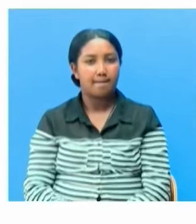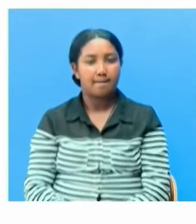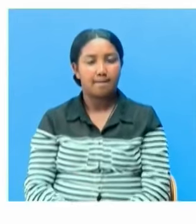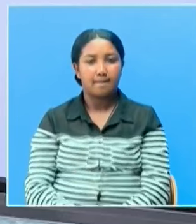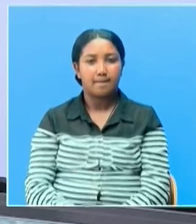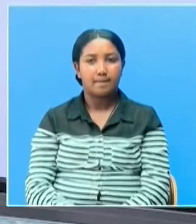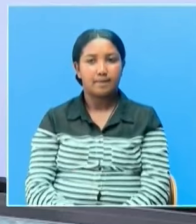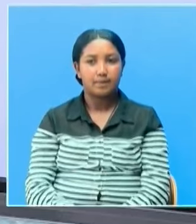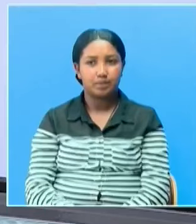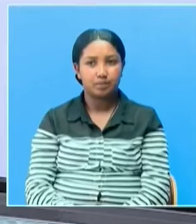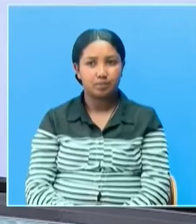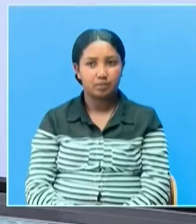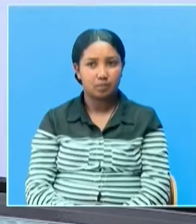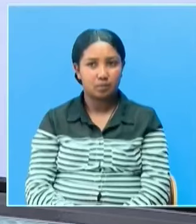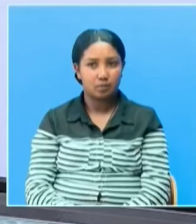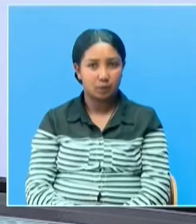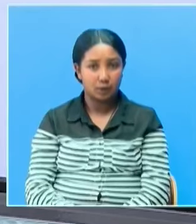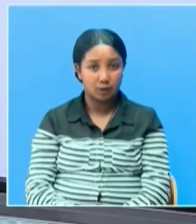Here,